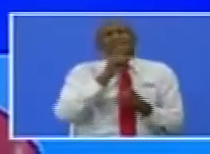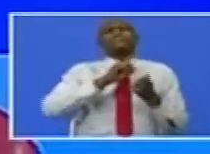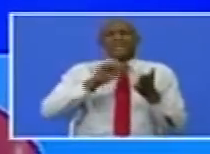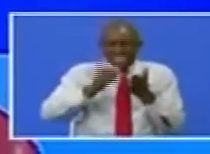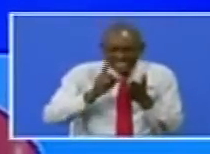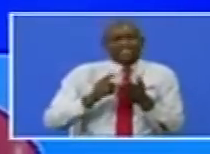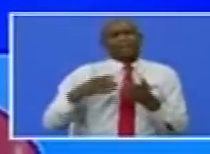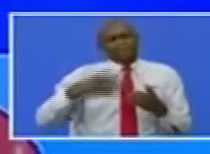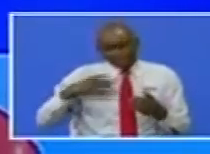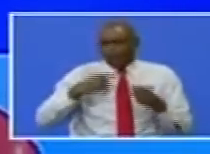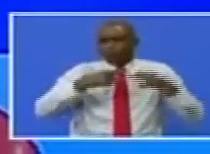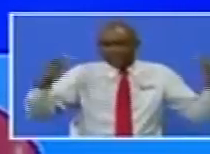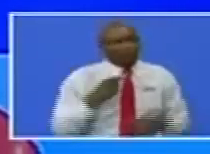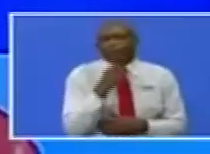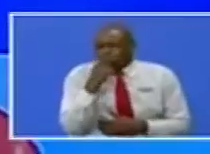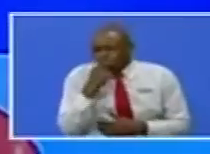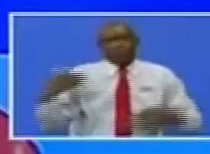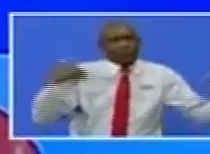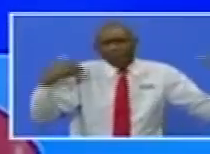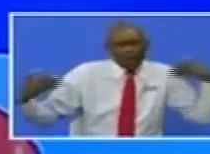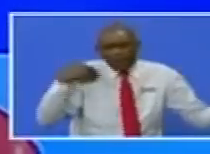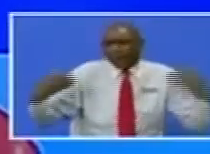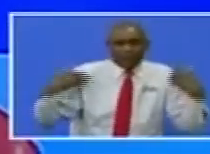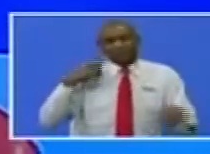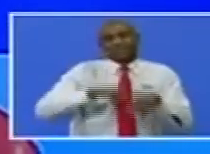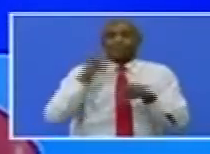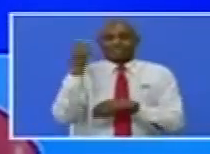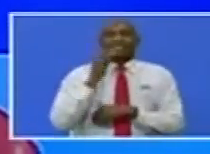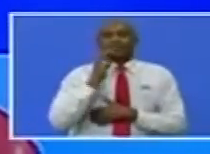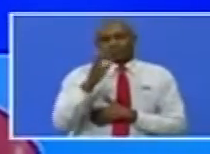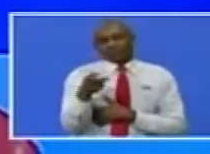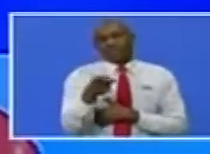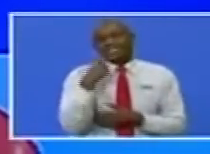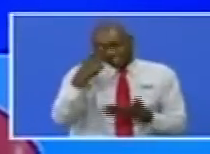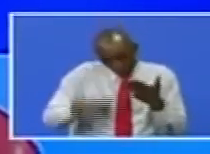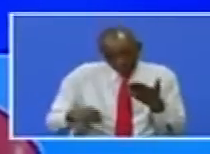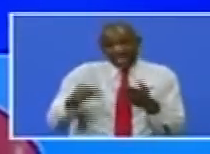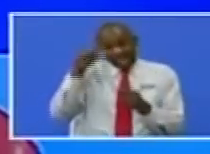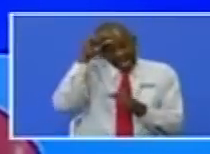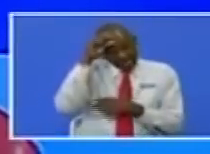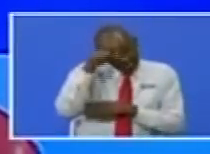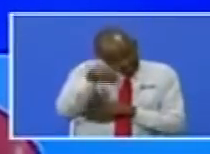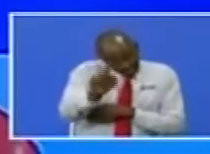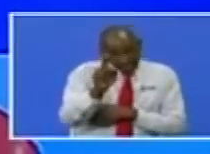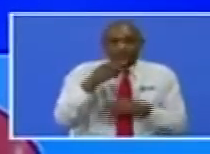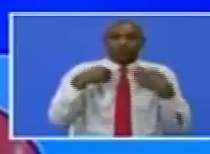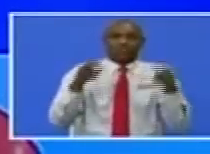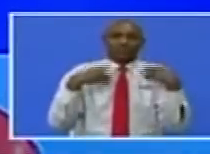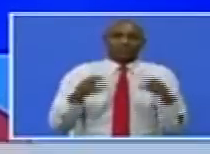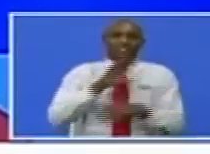protests from some opposition MPs, Uhuru also accused county governors of wasting county funds. Chris Thairo